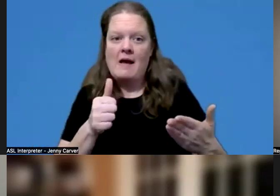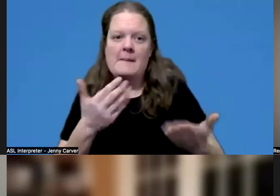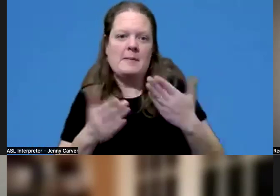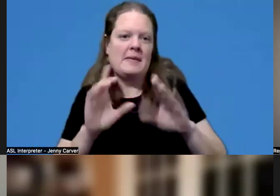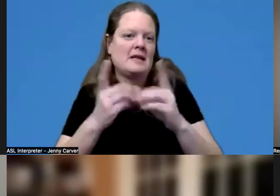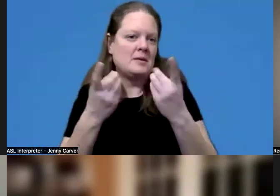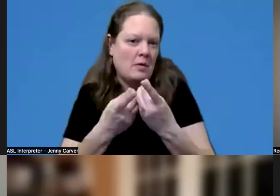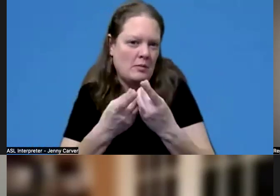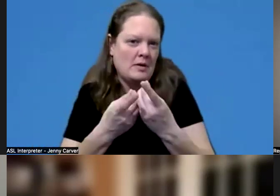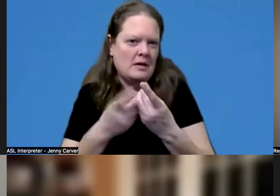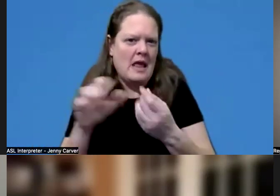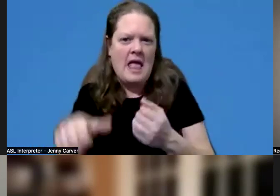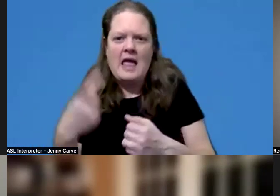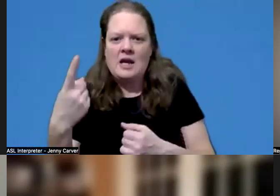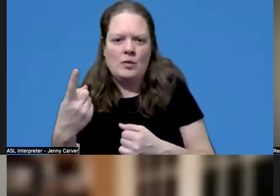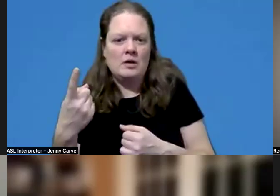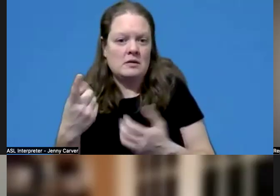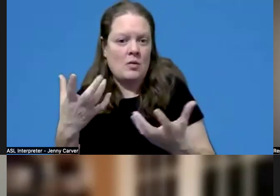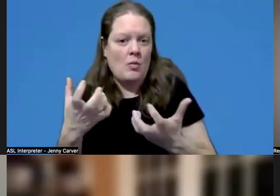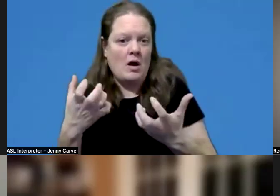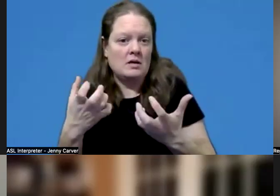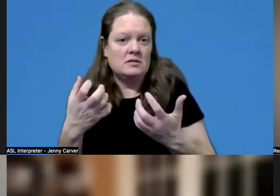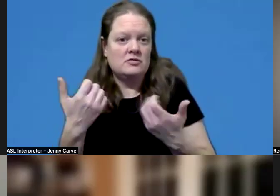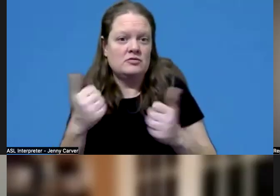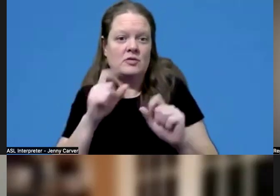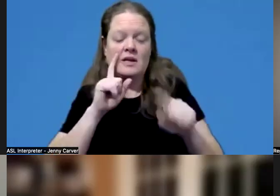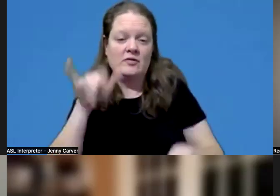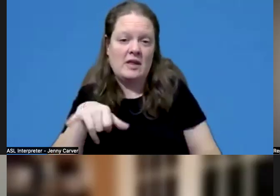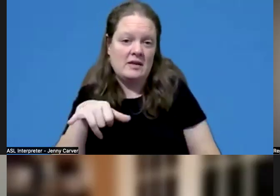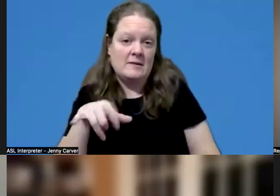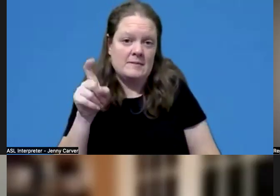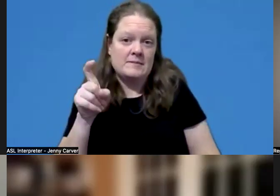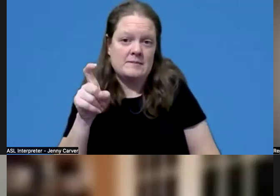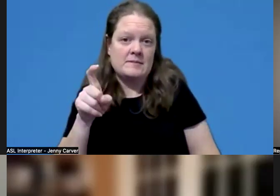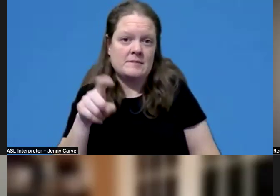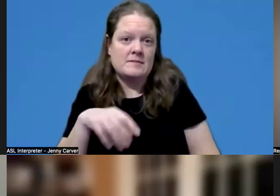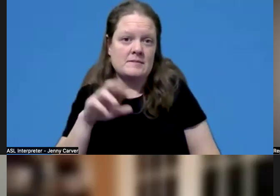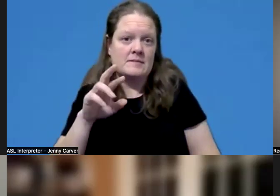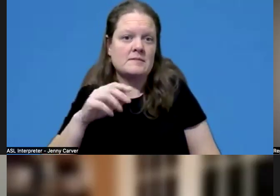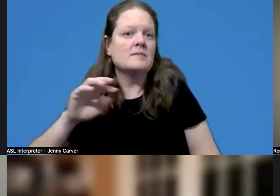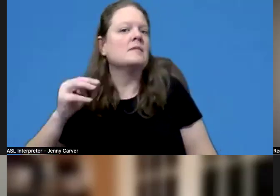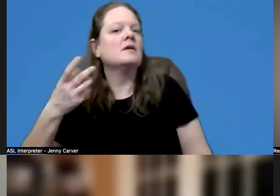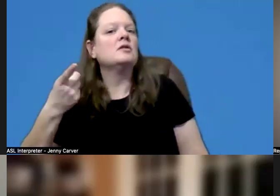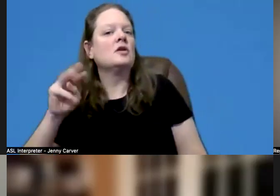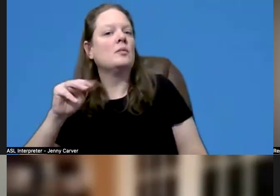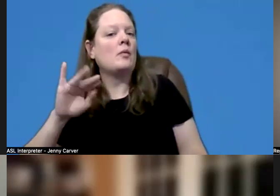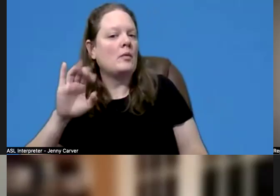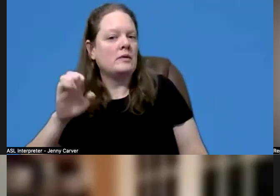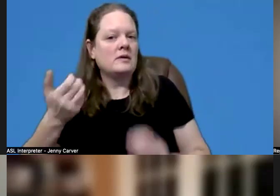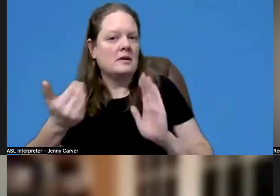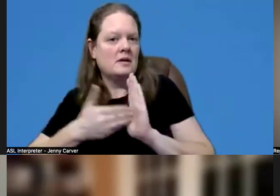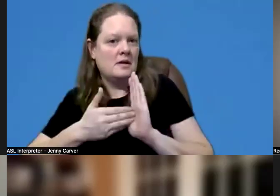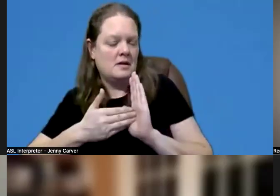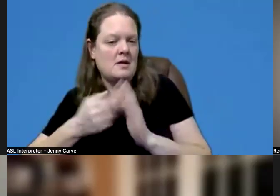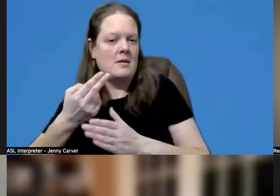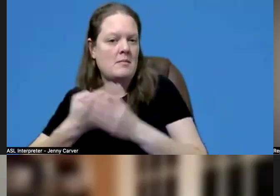department, but is there anyone who wants to take a stab at that one? Regina, I'll address that. And again, both